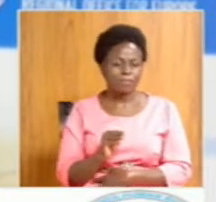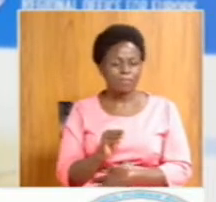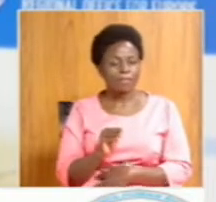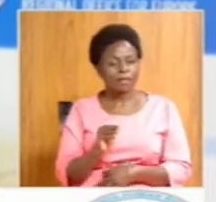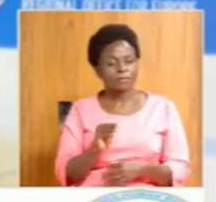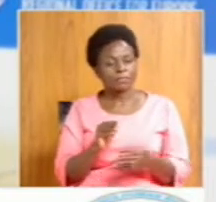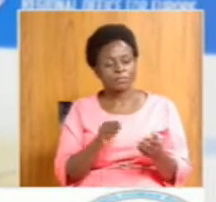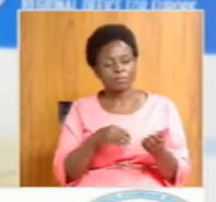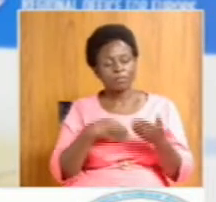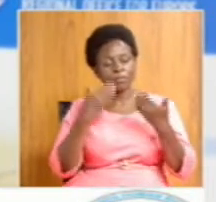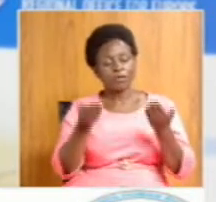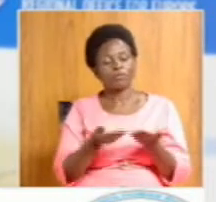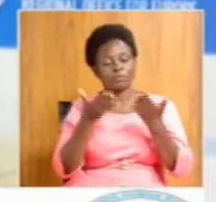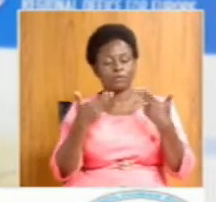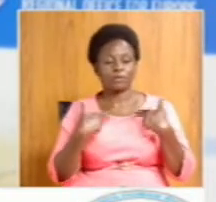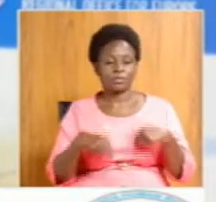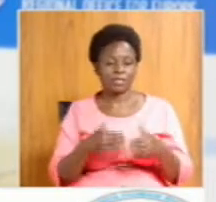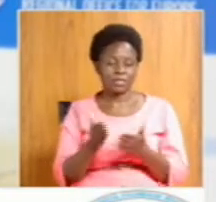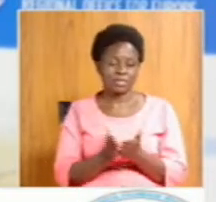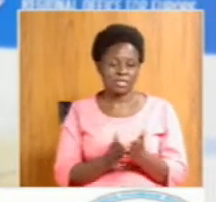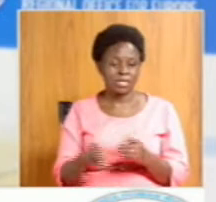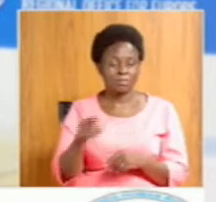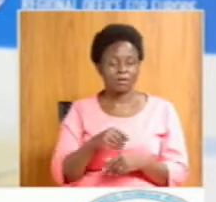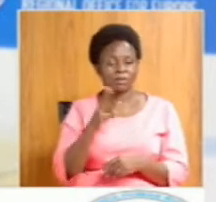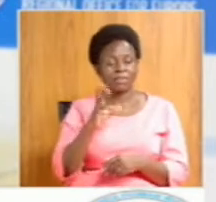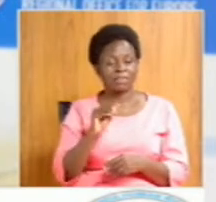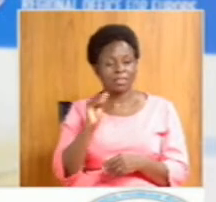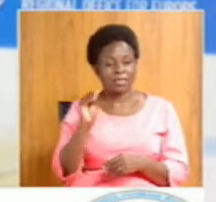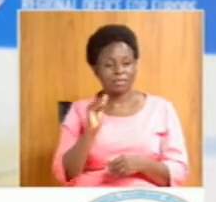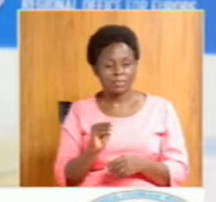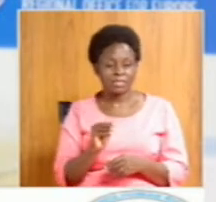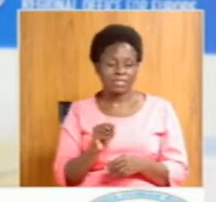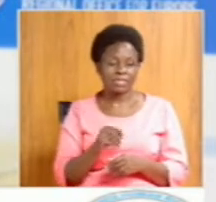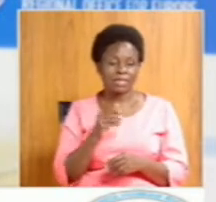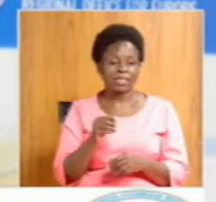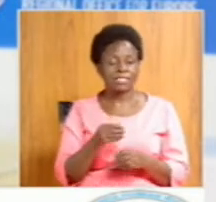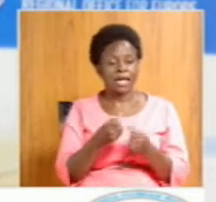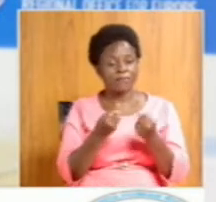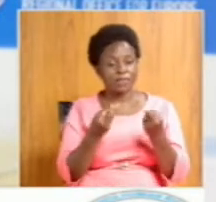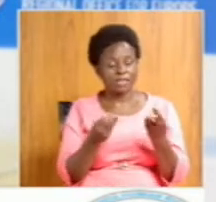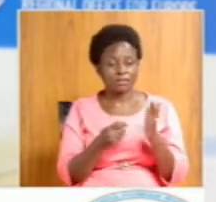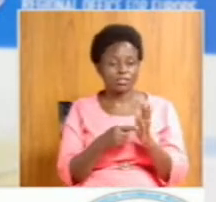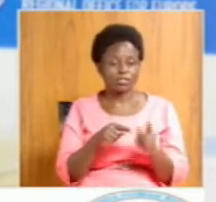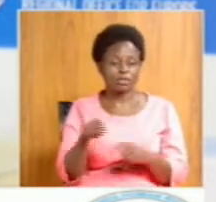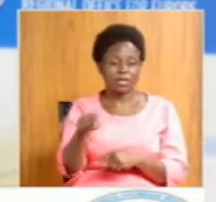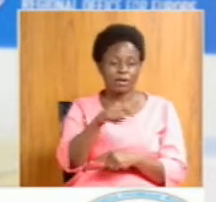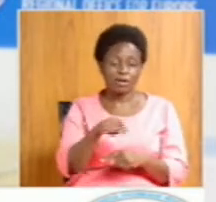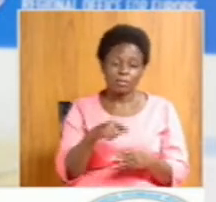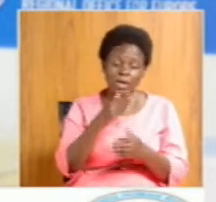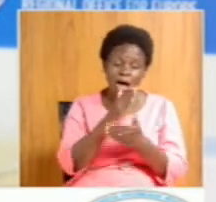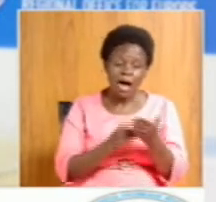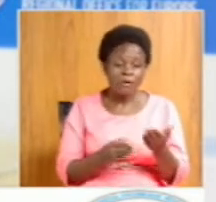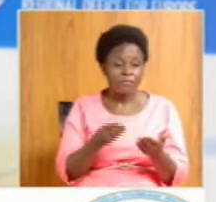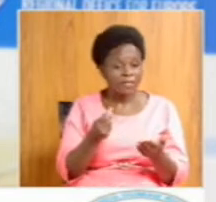the ratio of debt service to tax the ministry saying about 30% and these are many figures that are being thrown around but half of this money is